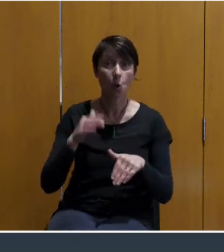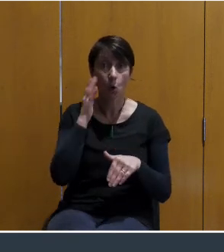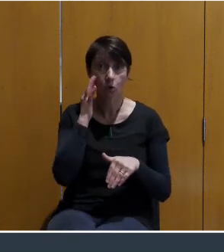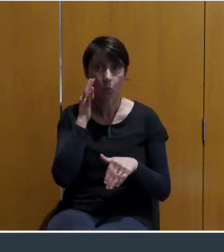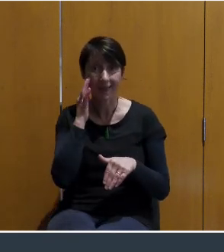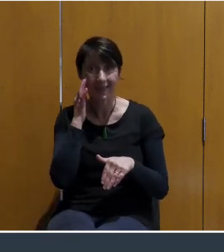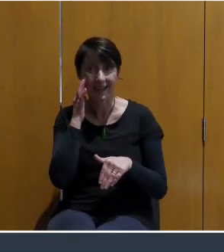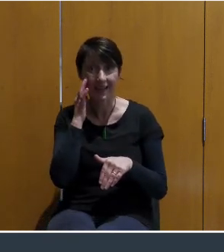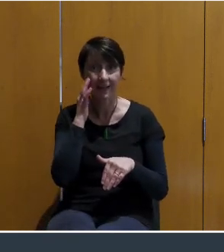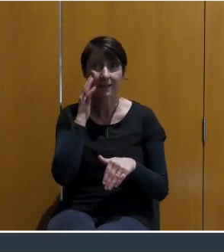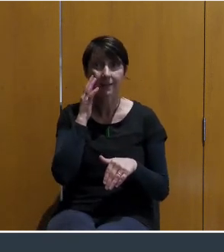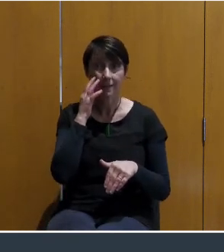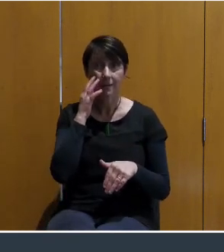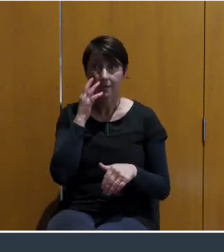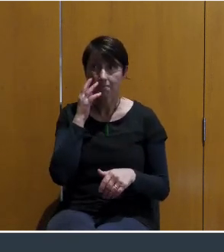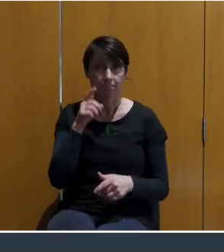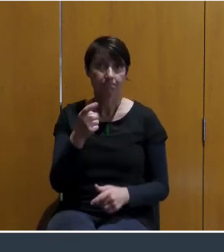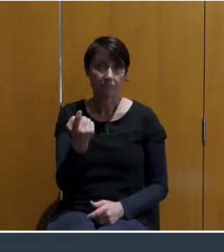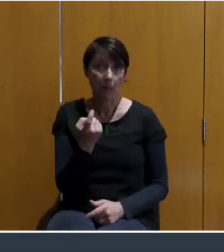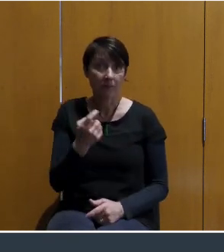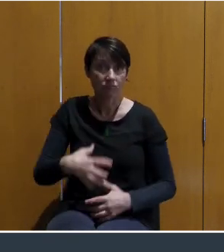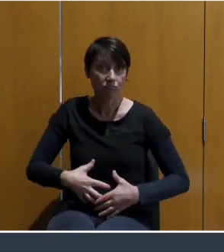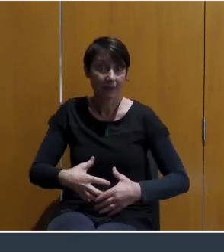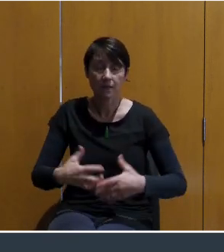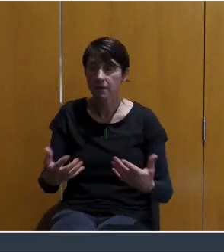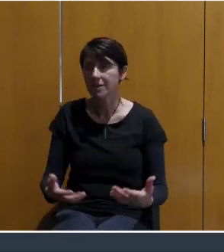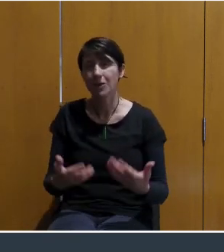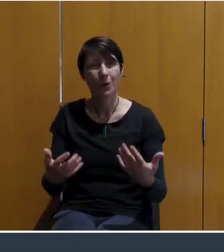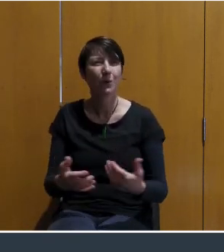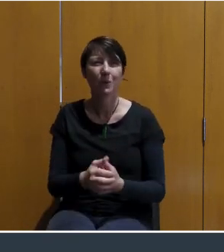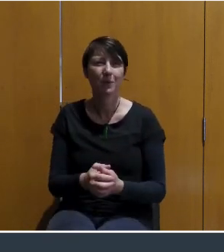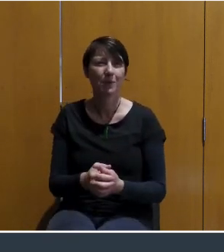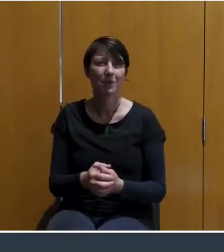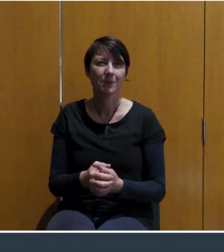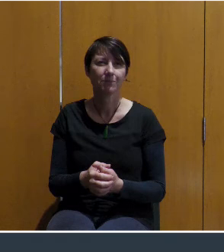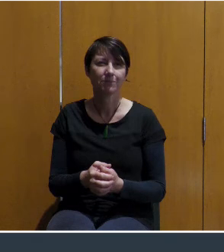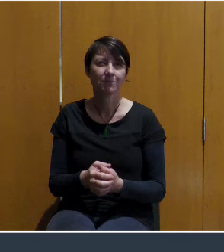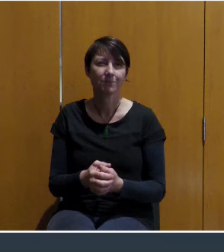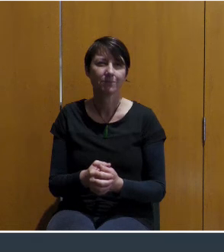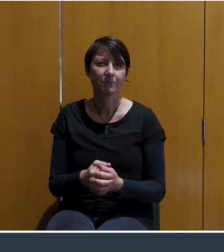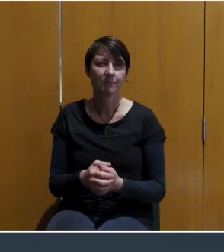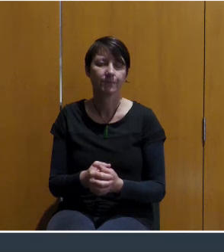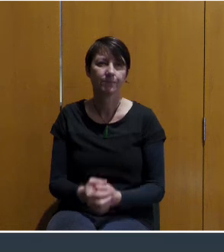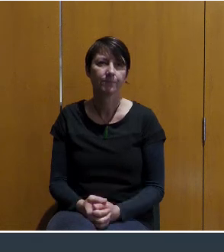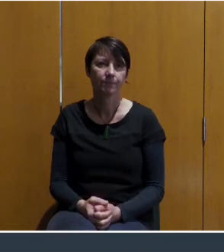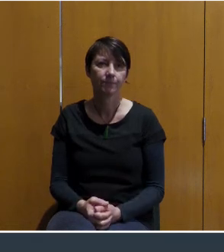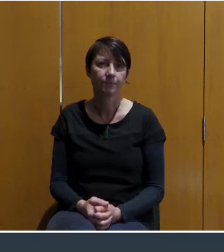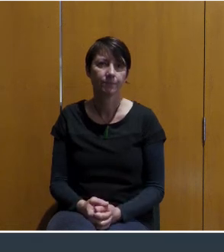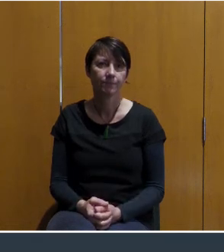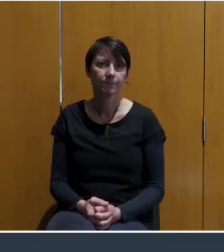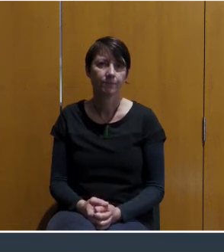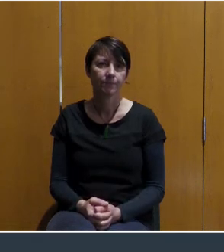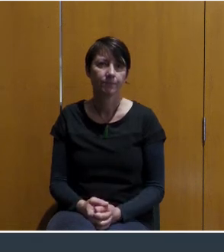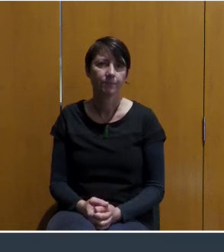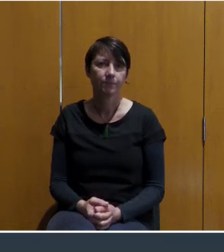areas which are used for exercise, which are not necessarily following that same model of a dog park where there's